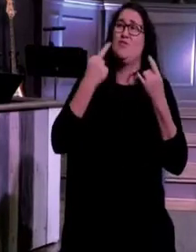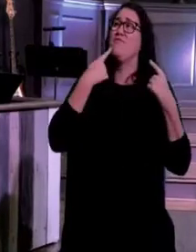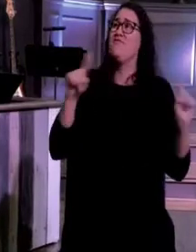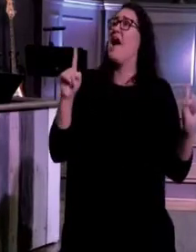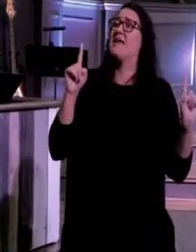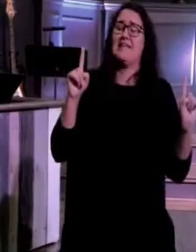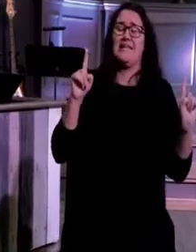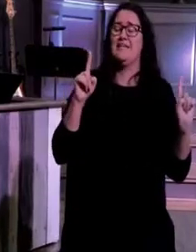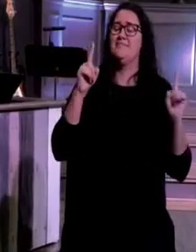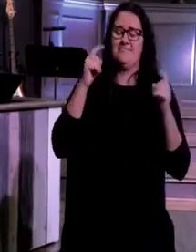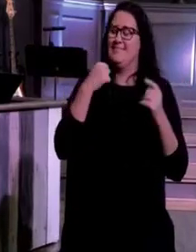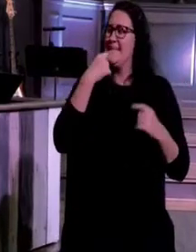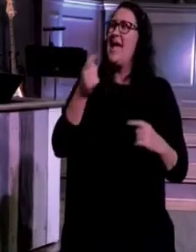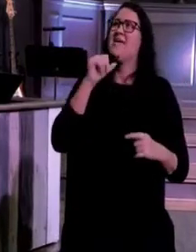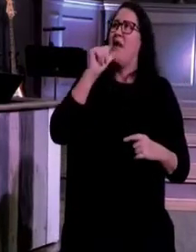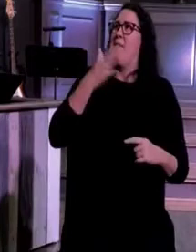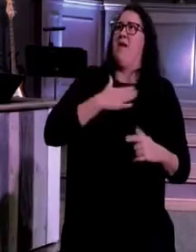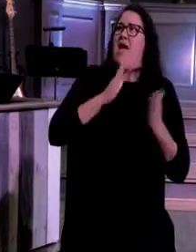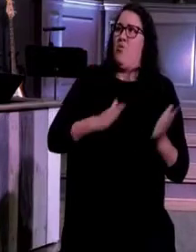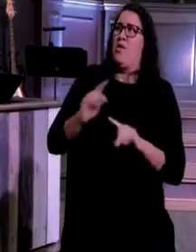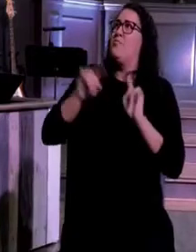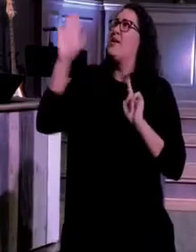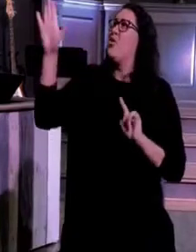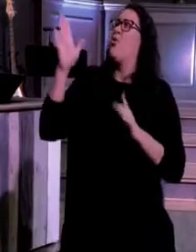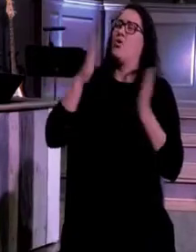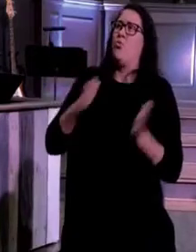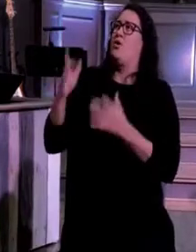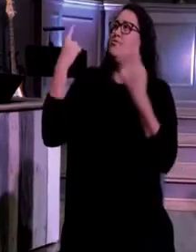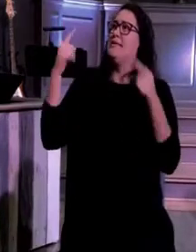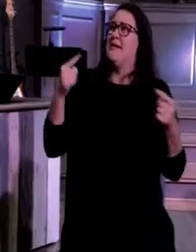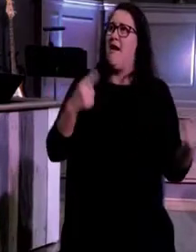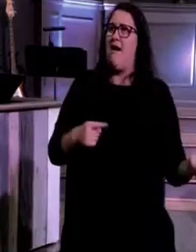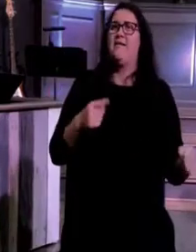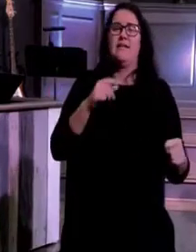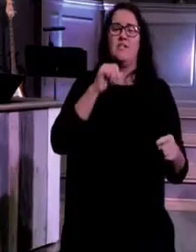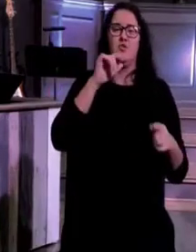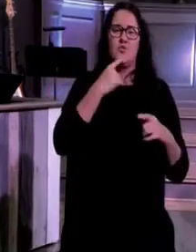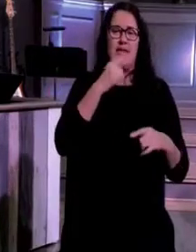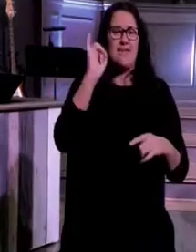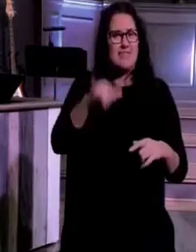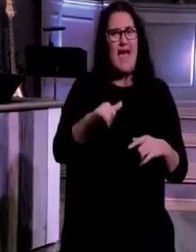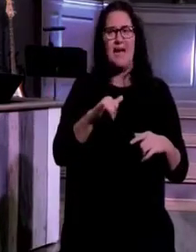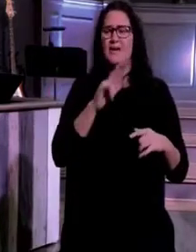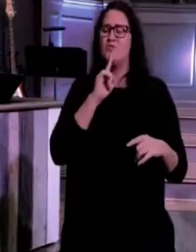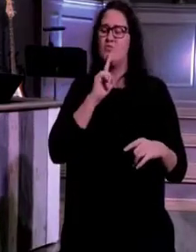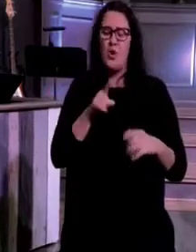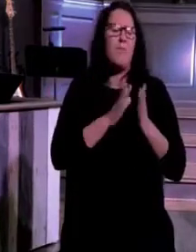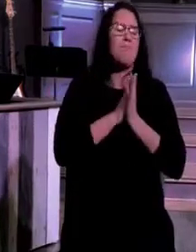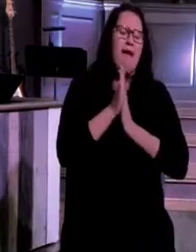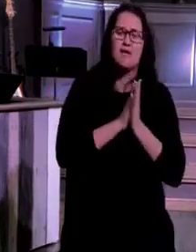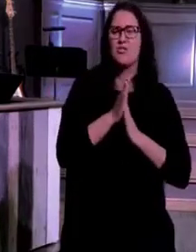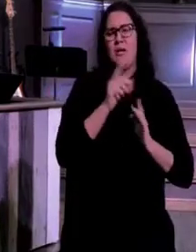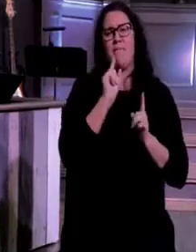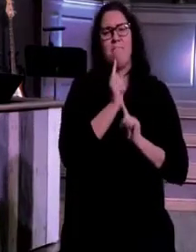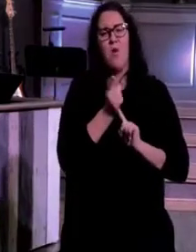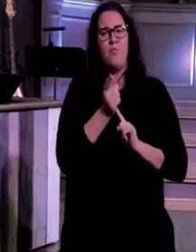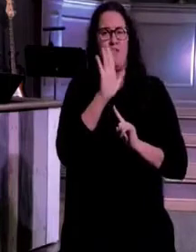will, but your will be done," and you release that in the sincerity of the sacred moment of your prayer